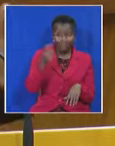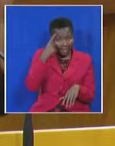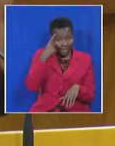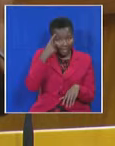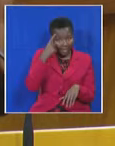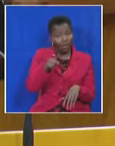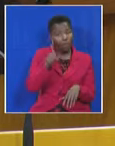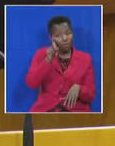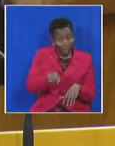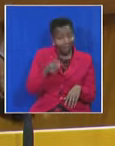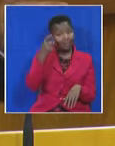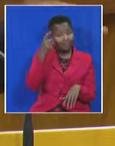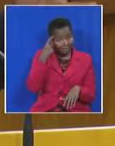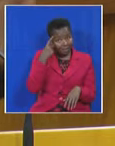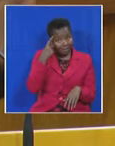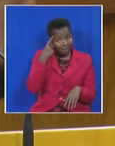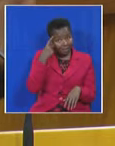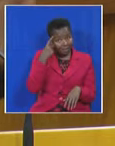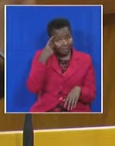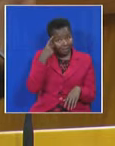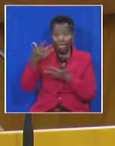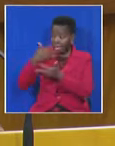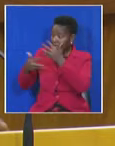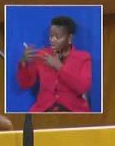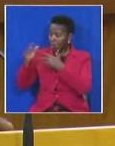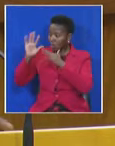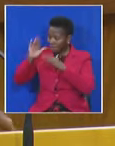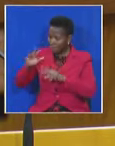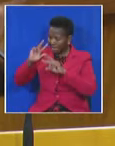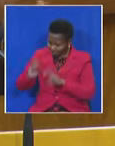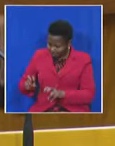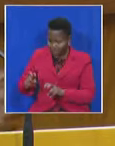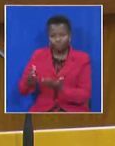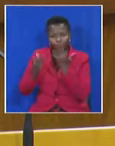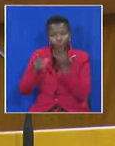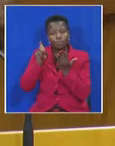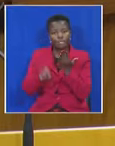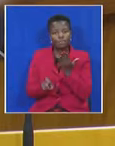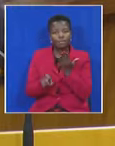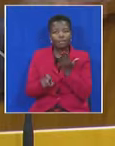you must think, and you must confront history. And then people